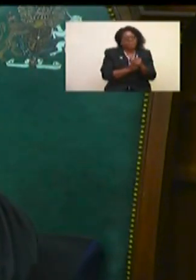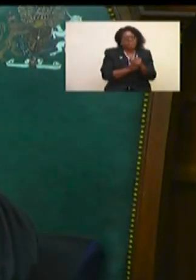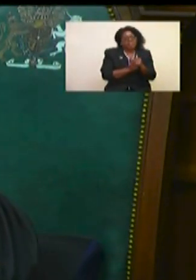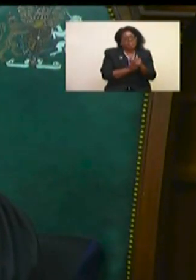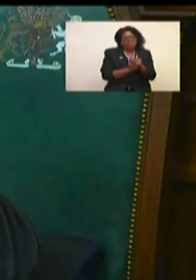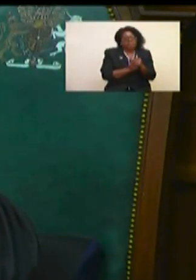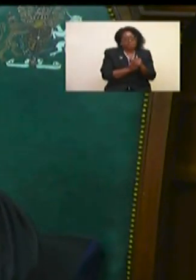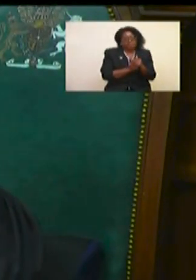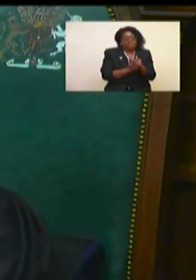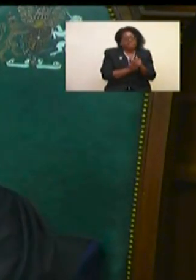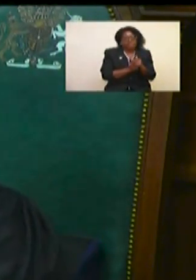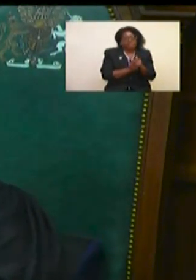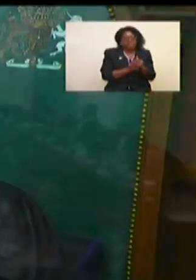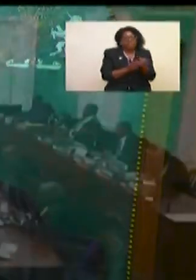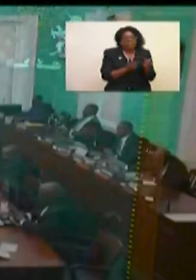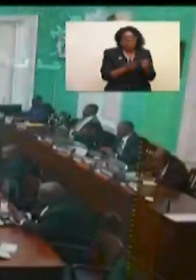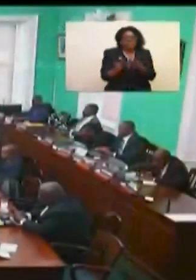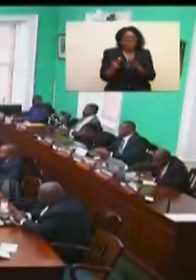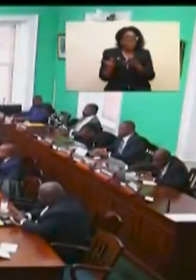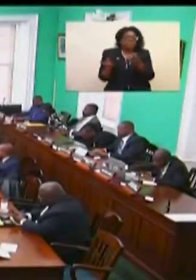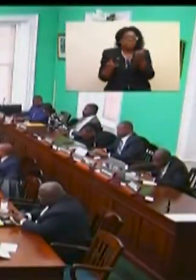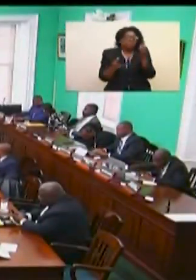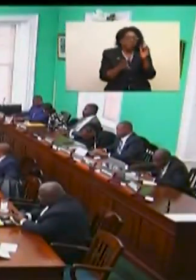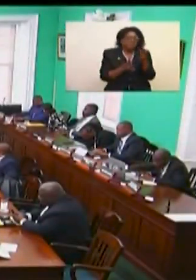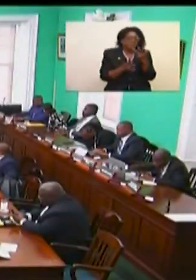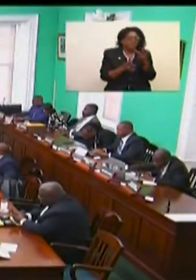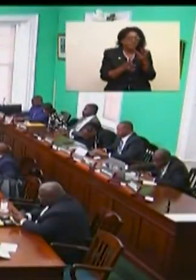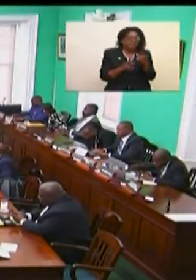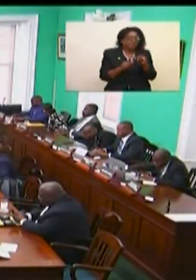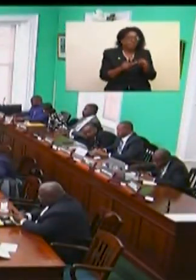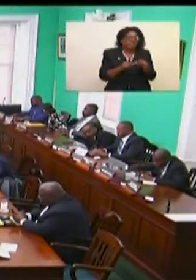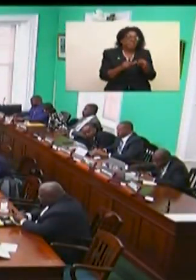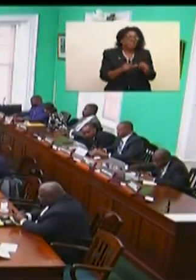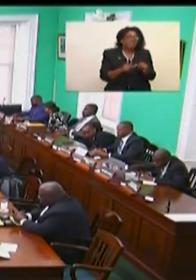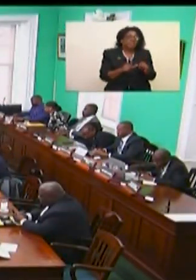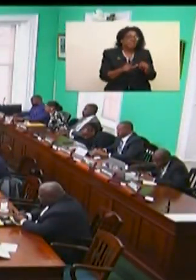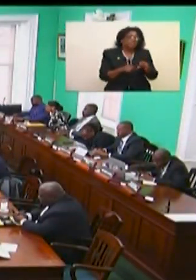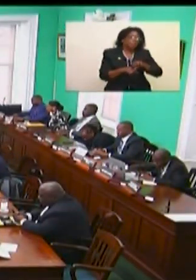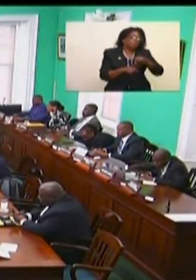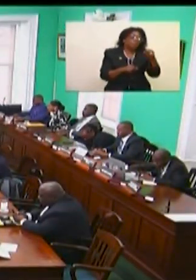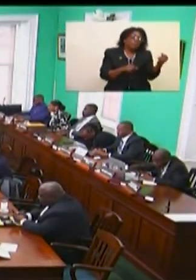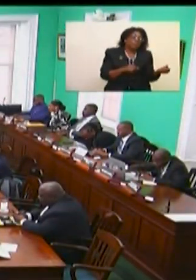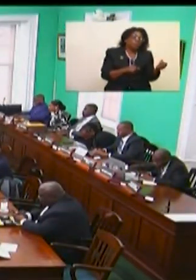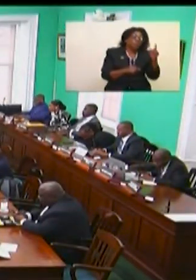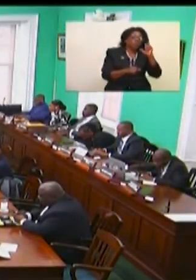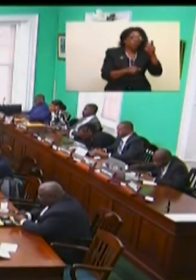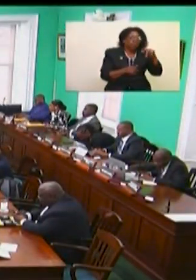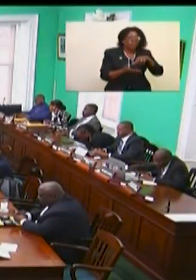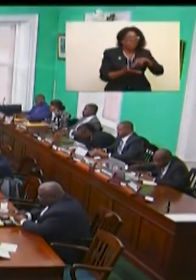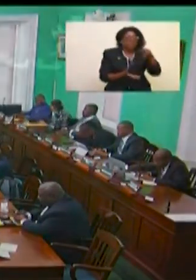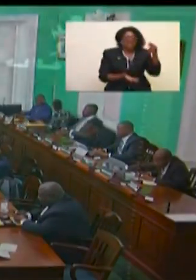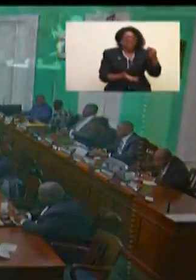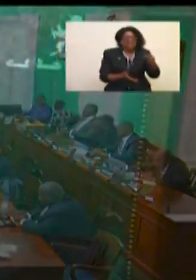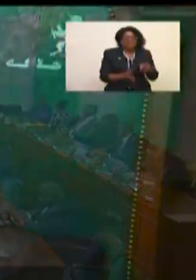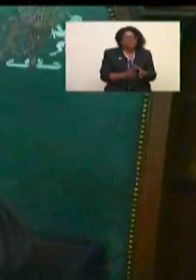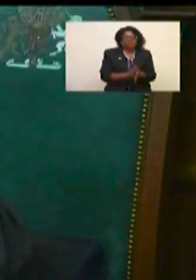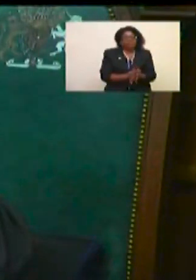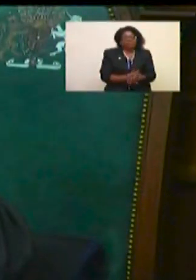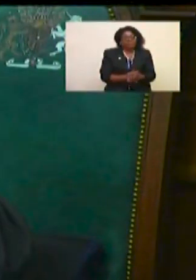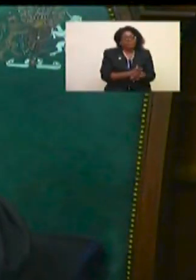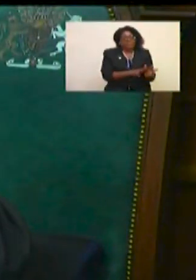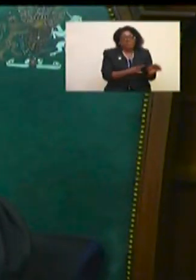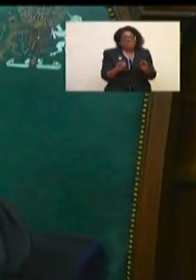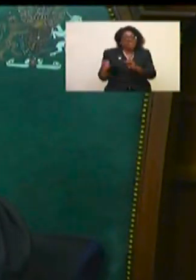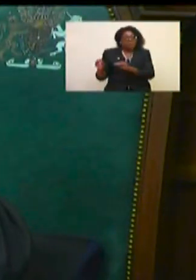26th, 2023 at 10 a.m. As many are in favor, will remain seated. Those opposed will stand. The motion is